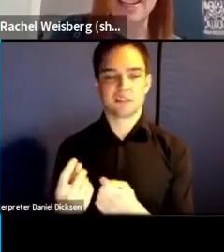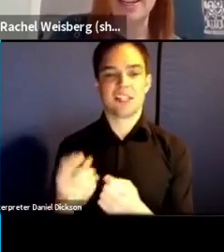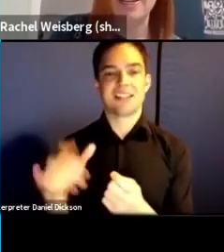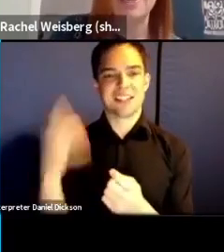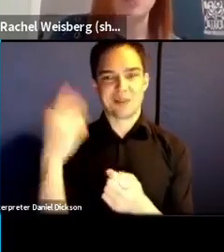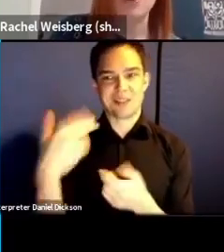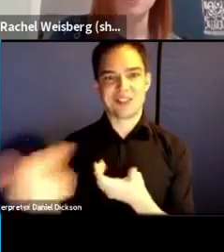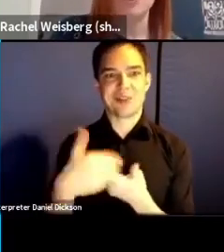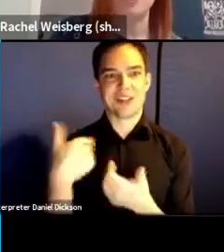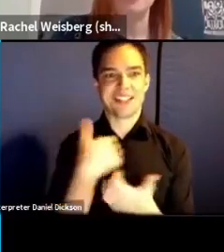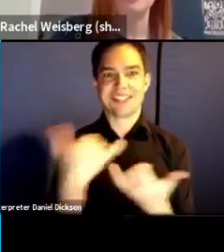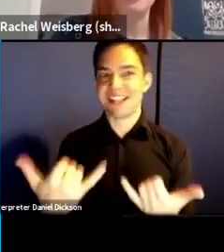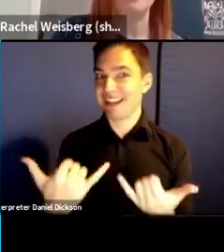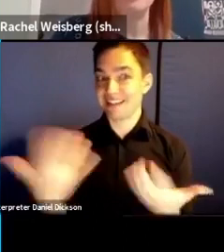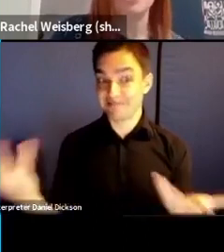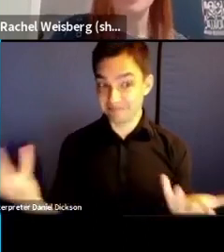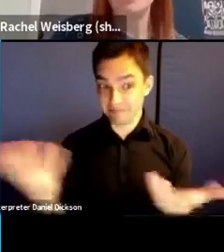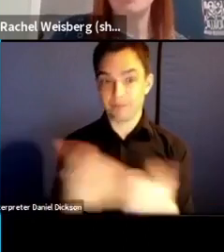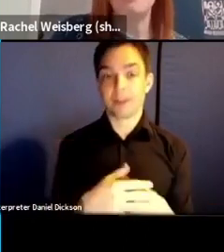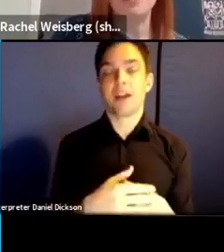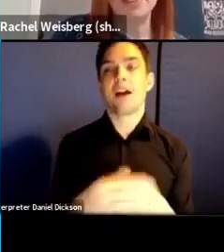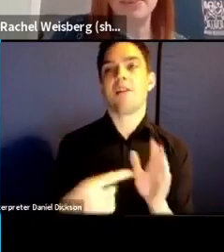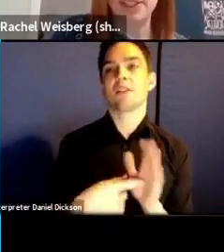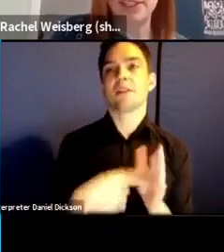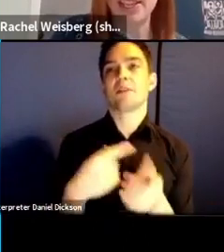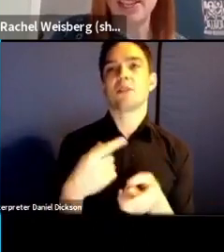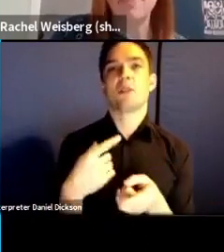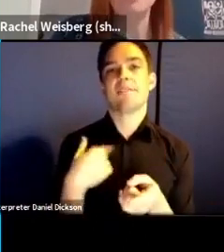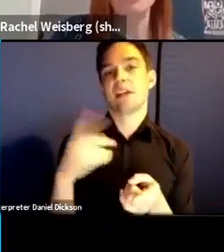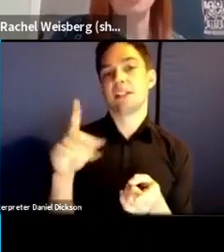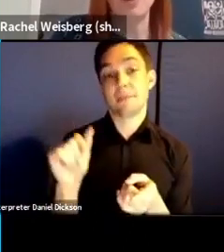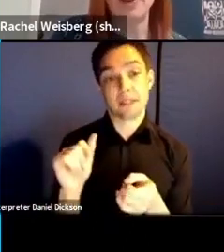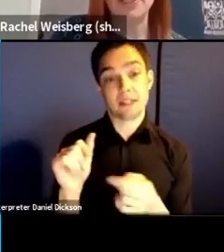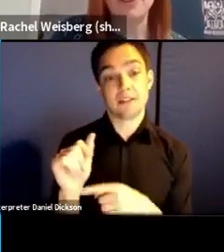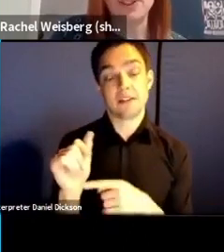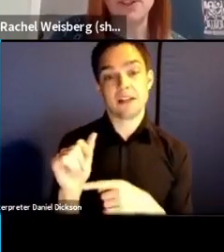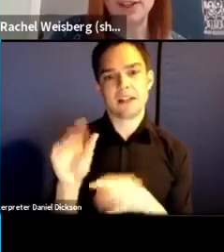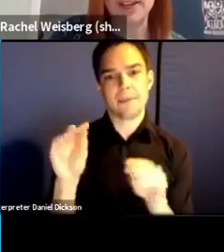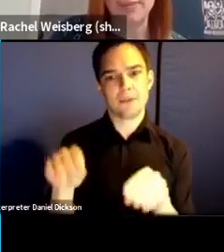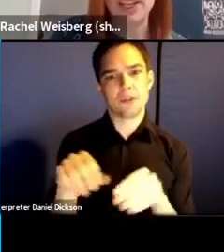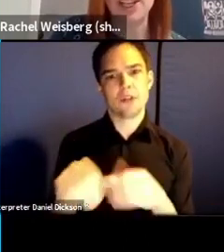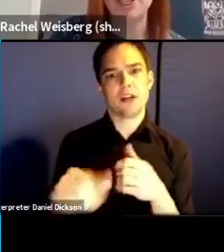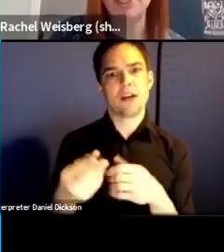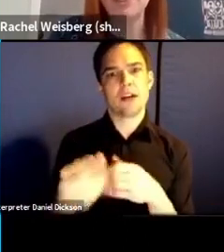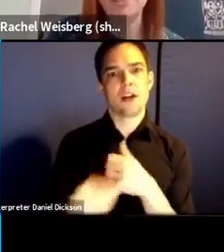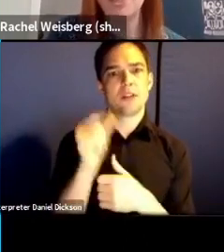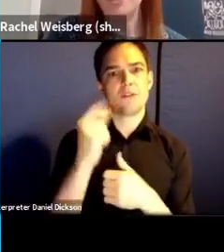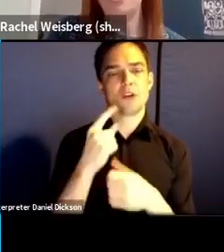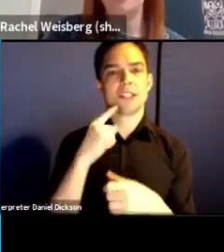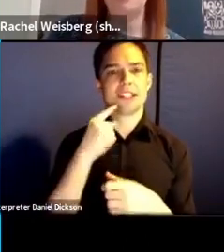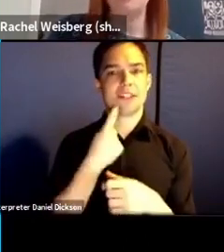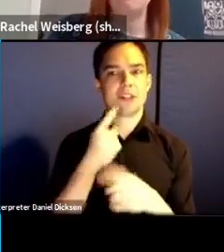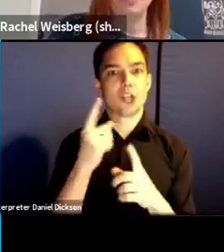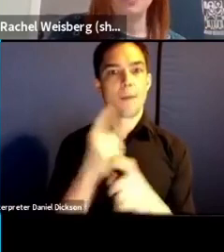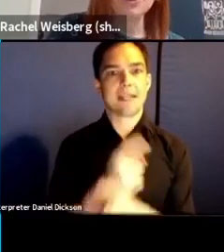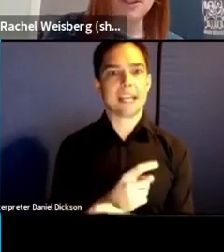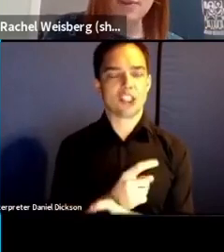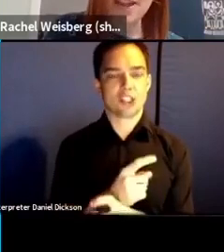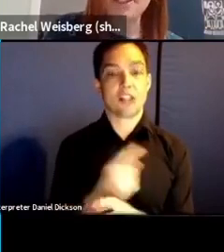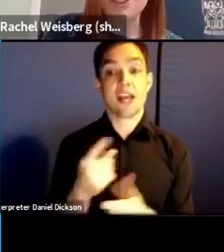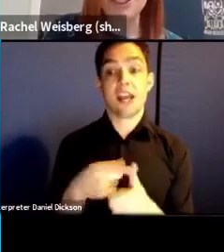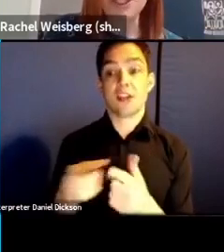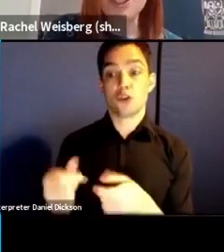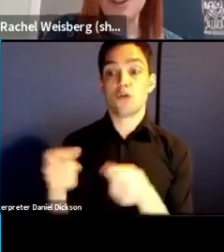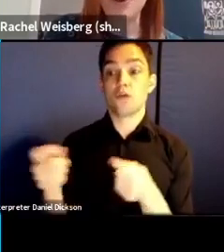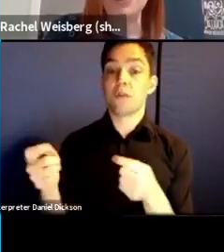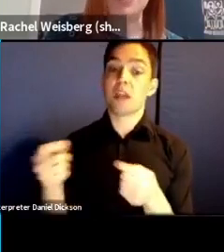us today. And that question is, let's say you have a disability and it puts you at risk for severe complications. And you've managed for the